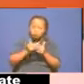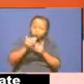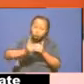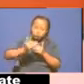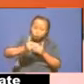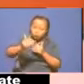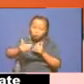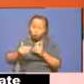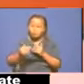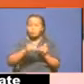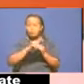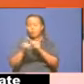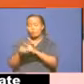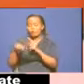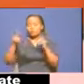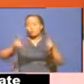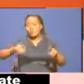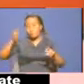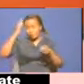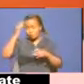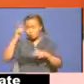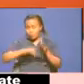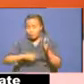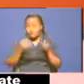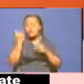that patients who are going to be